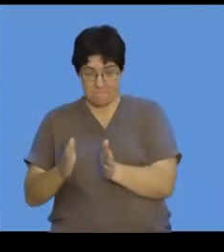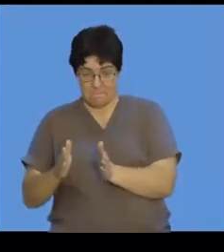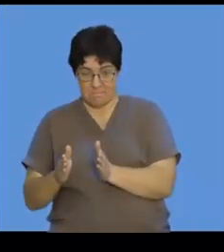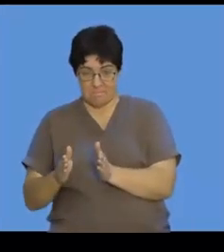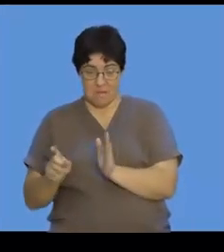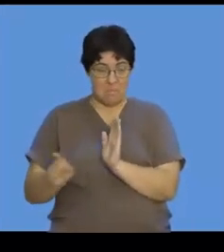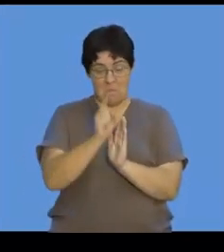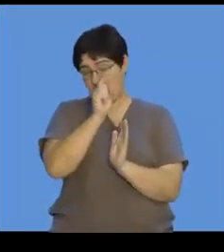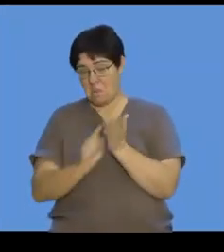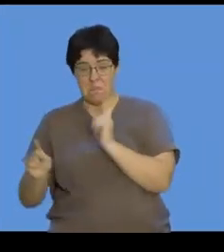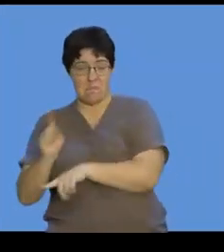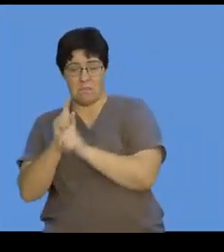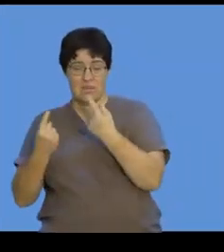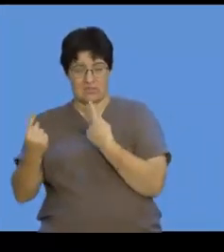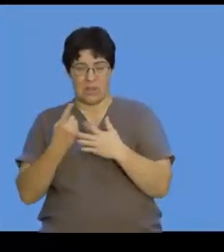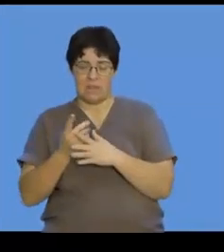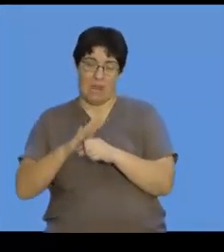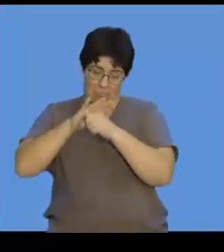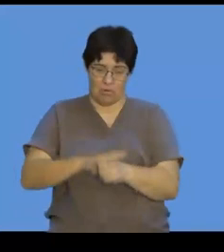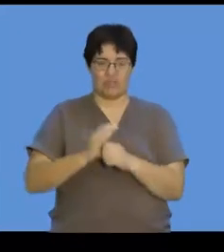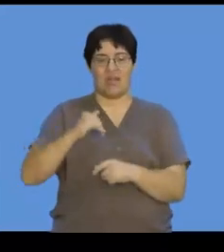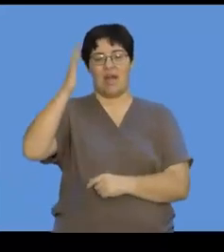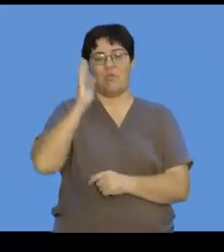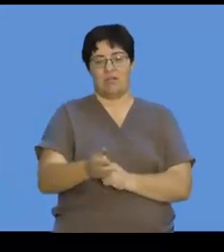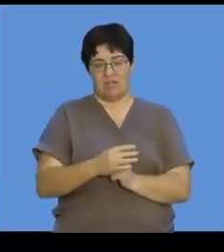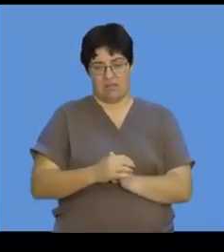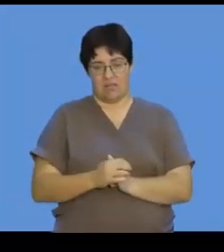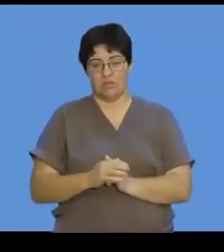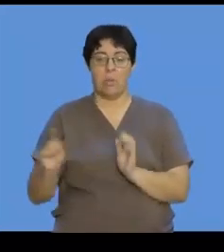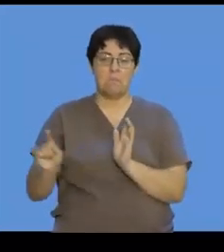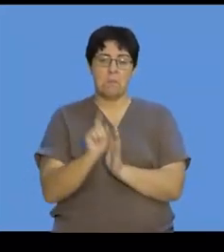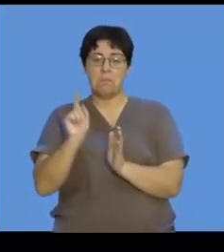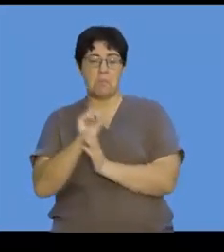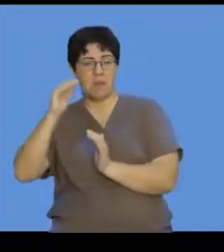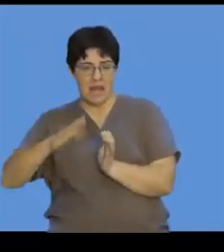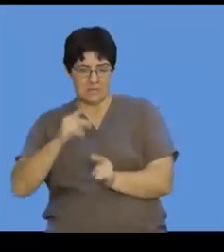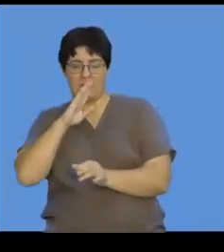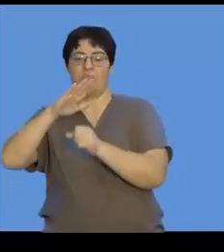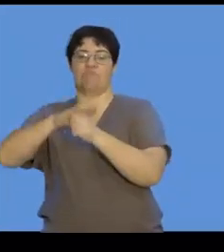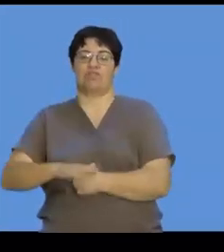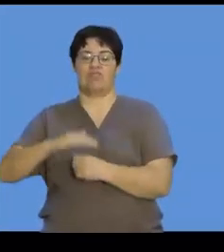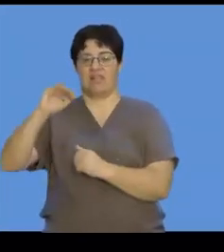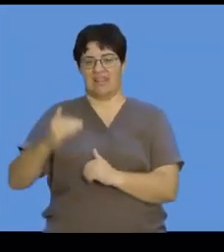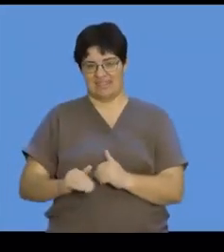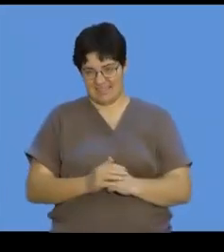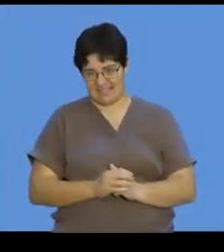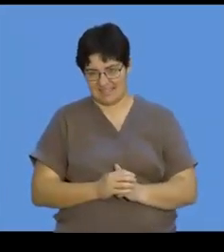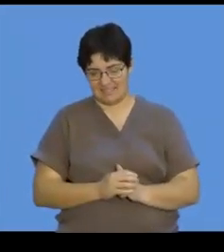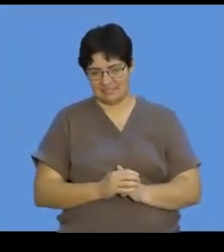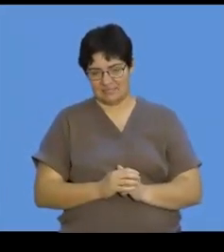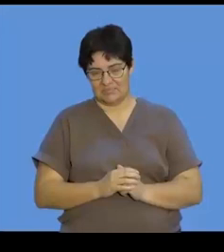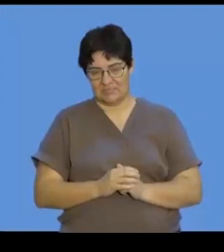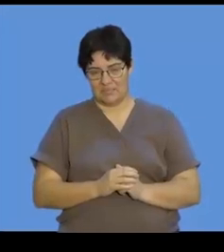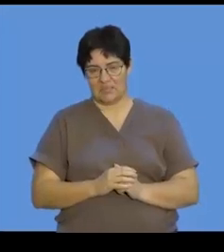of the container, then there will be higher pressure. So this is frequency of collisions. It's another angle of which we can use